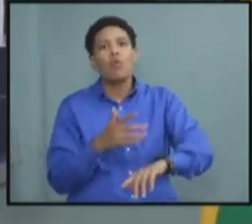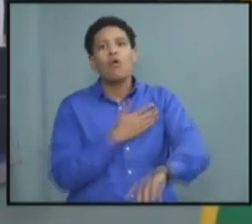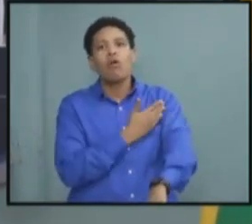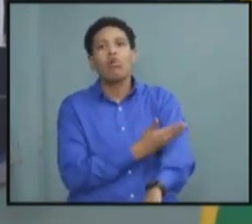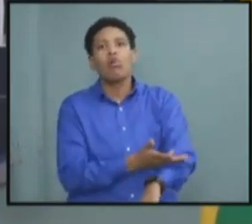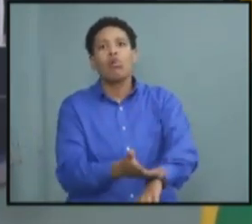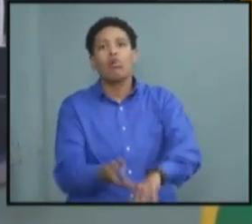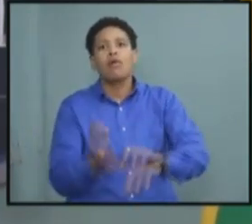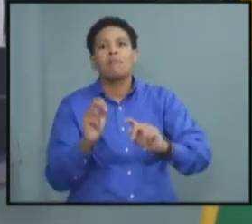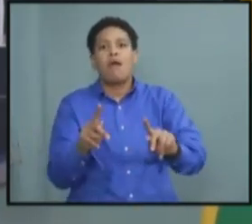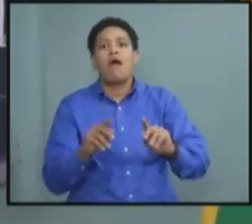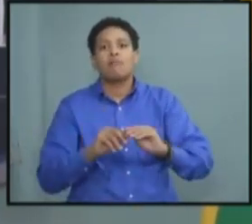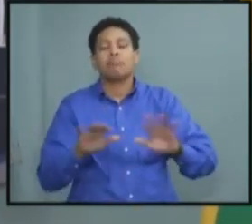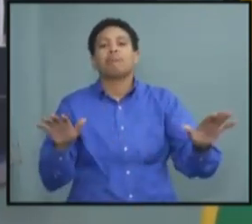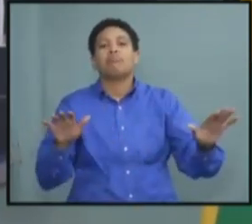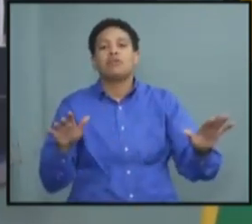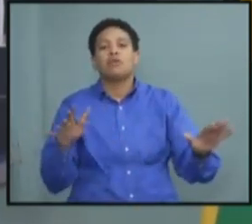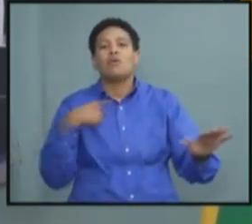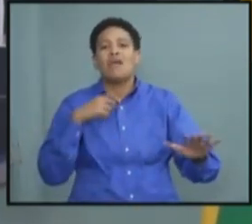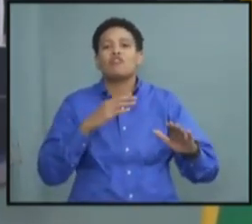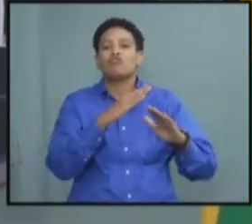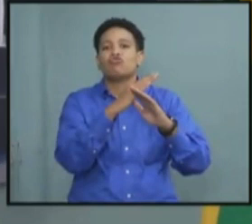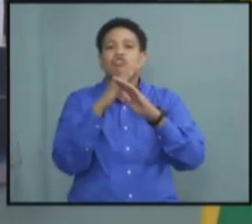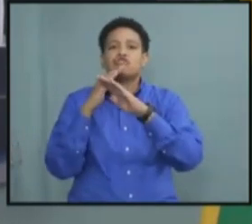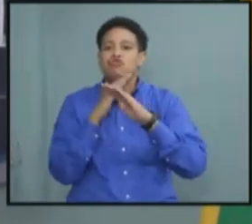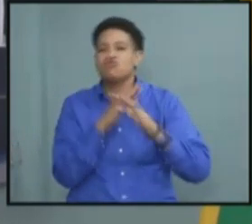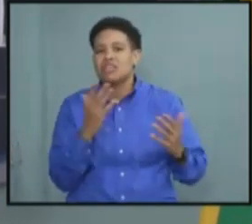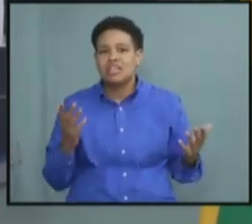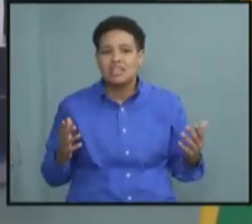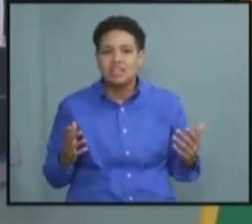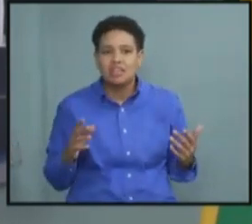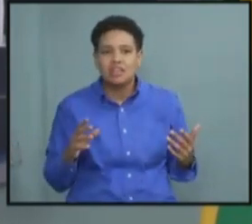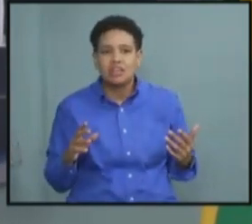in a position where we may have to restrict